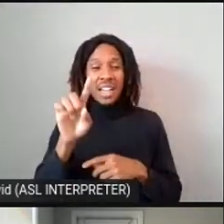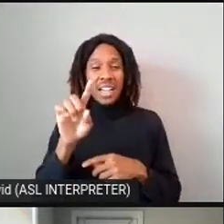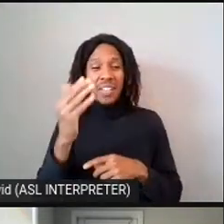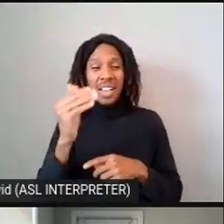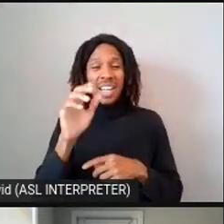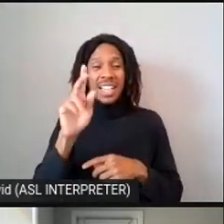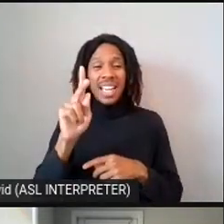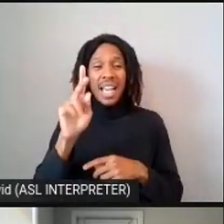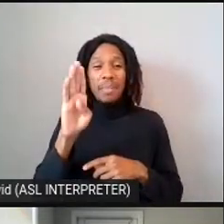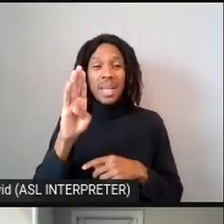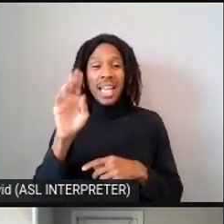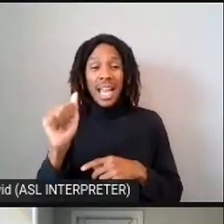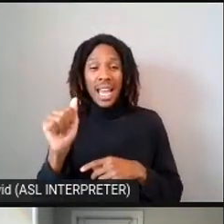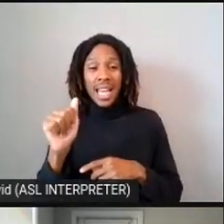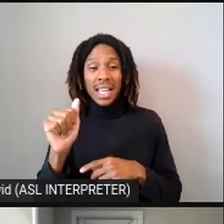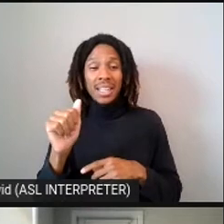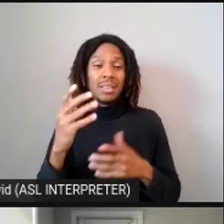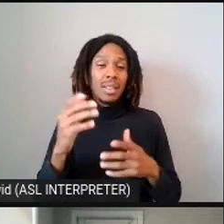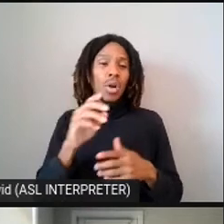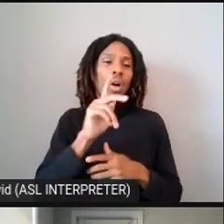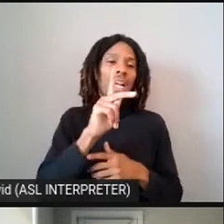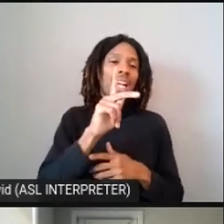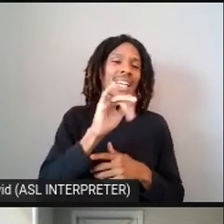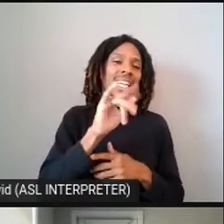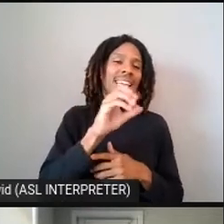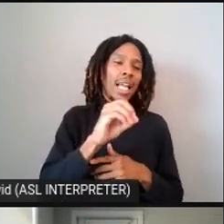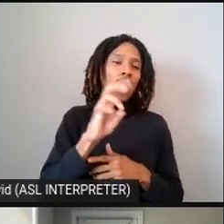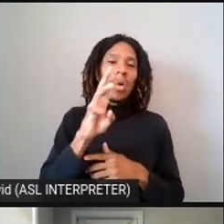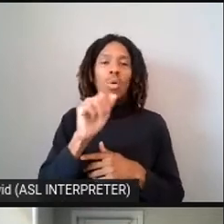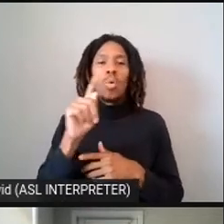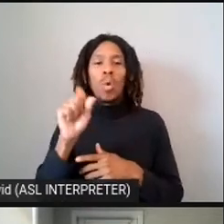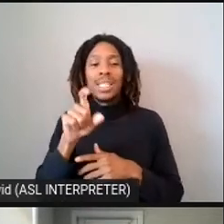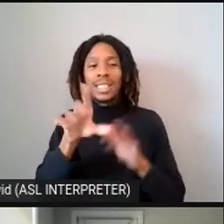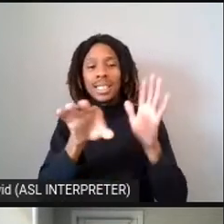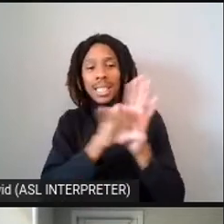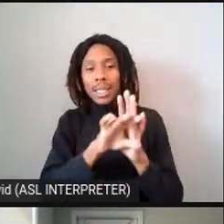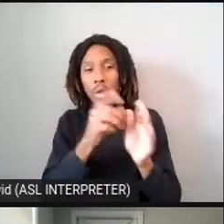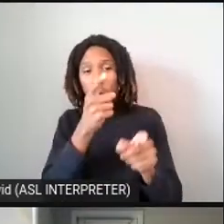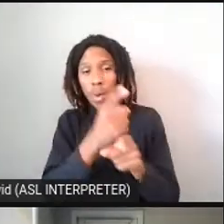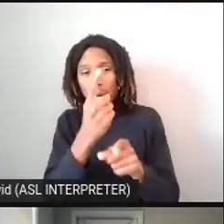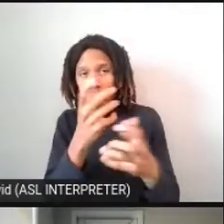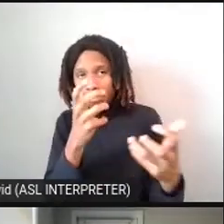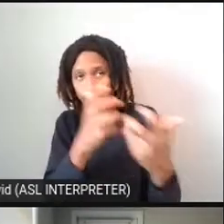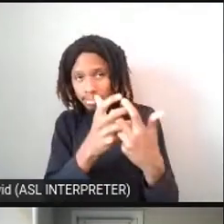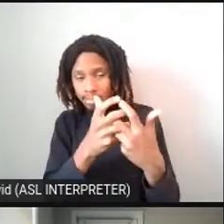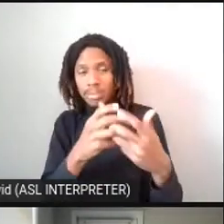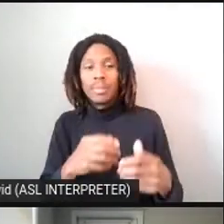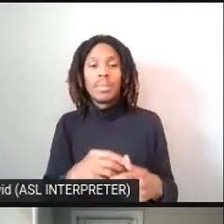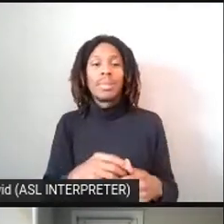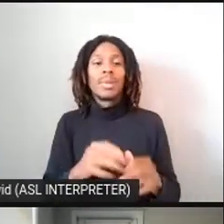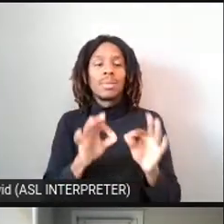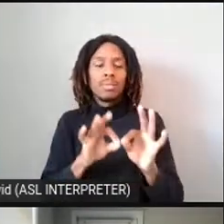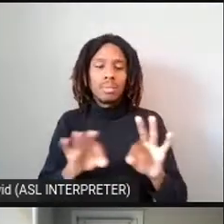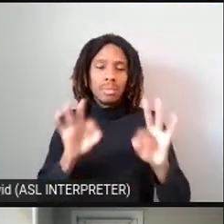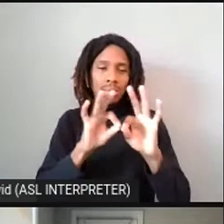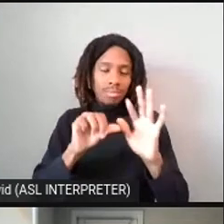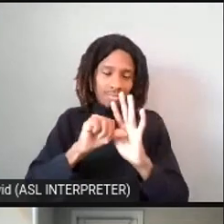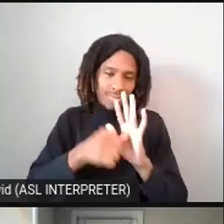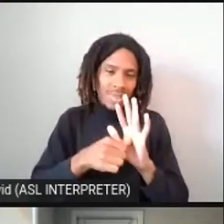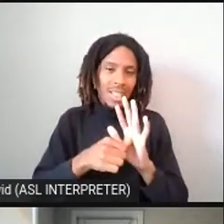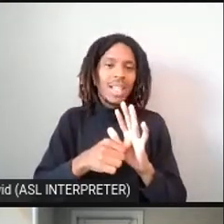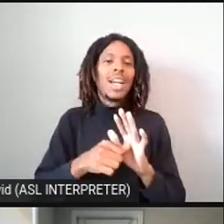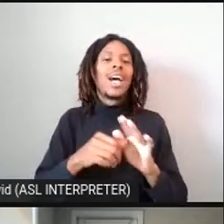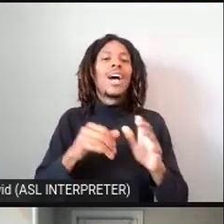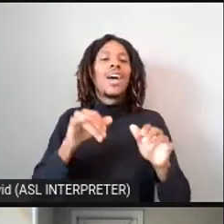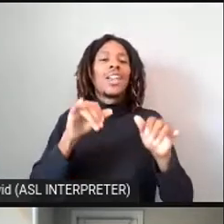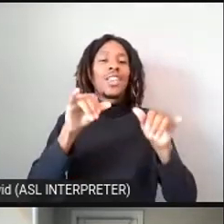or kilowatts, right? So you need to select the right one here. And again, the solutions architects will be helping you